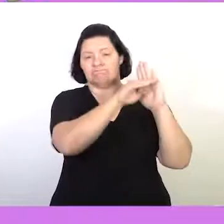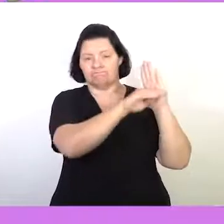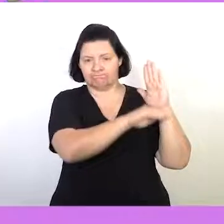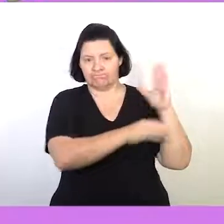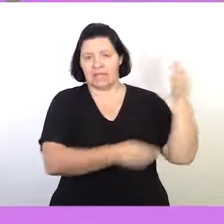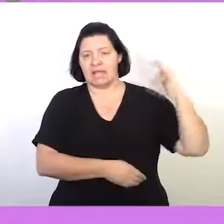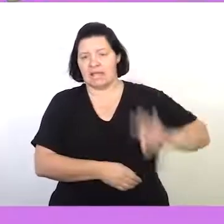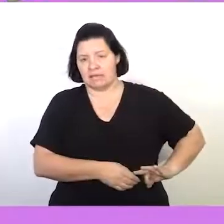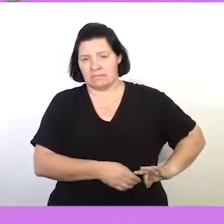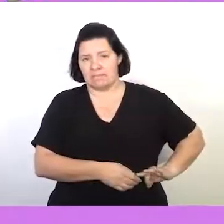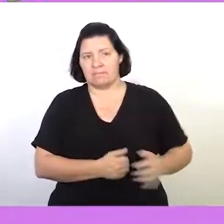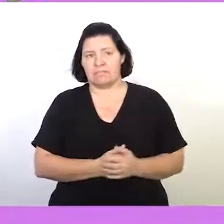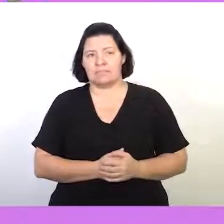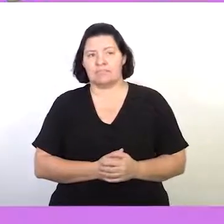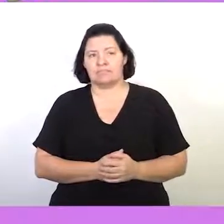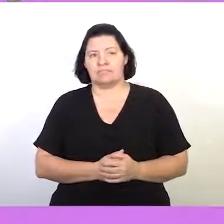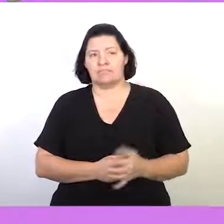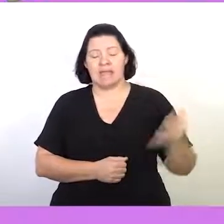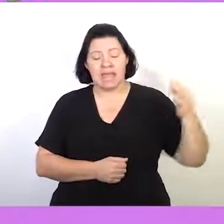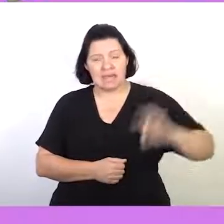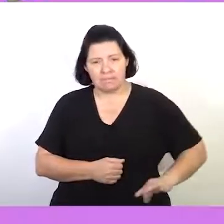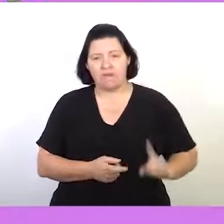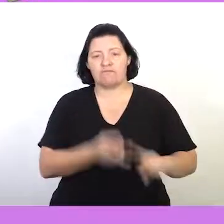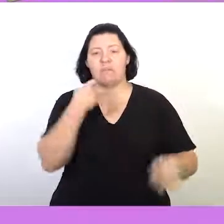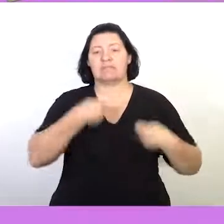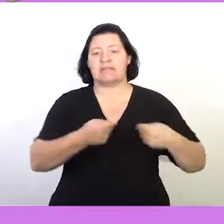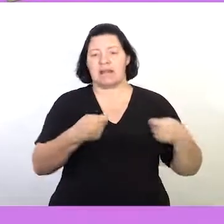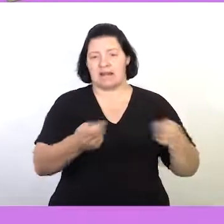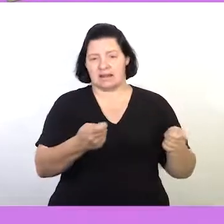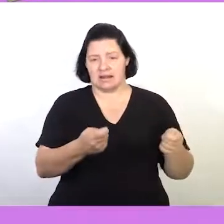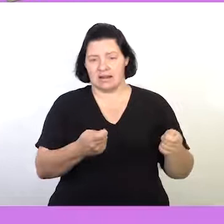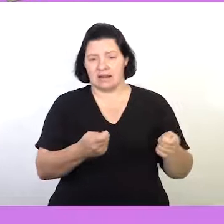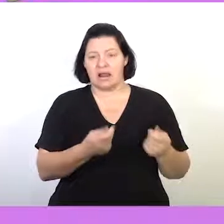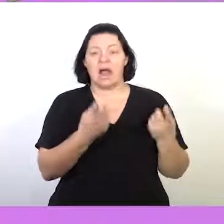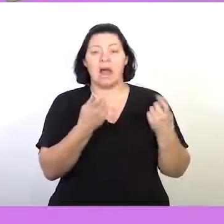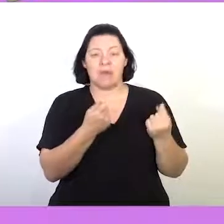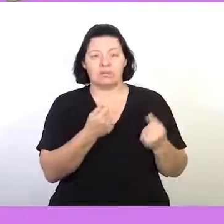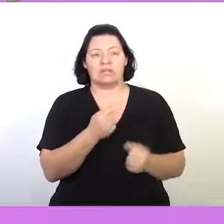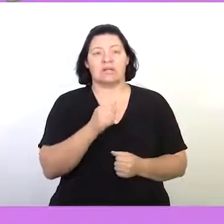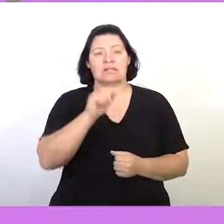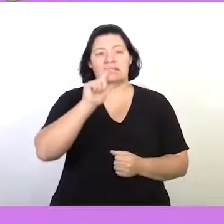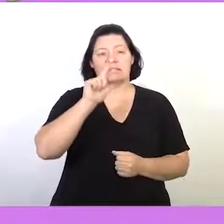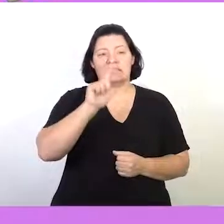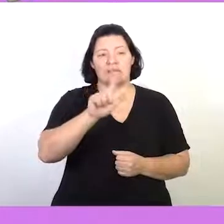our income. And as you can see, income is from the sales. And the income amounts to